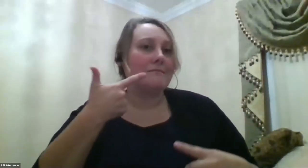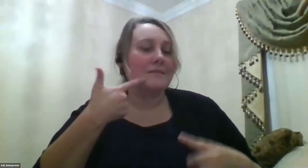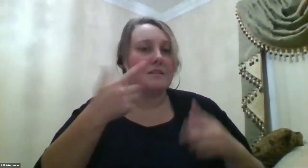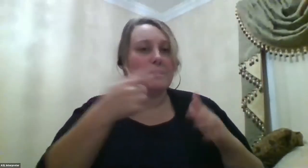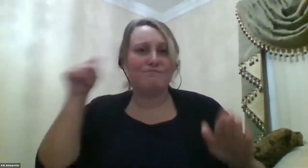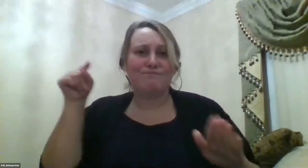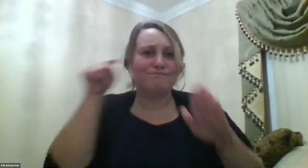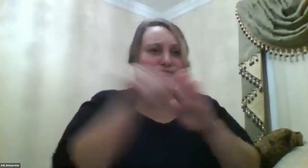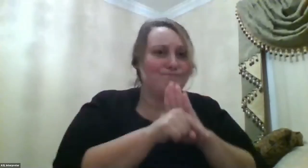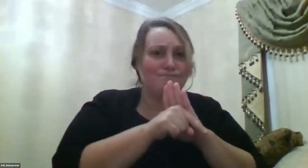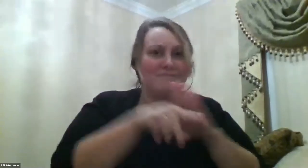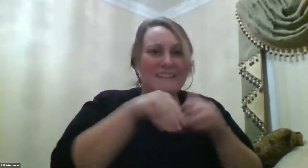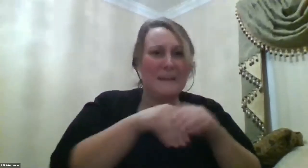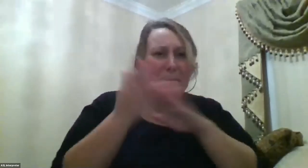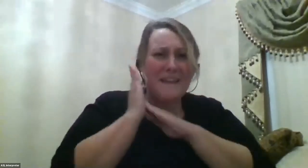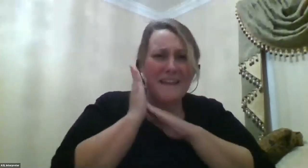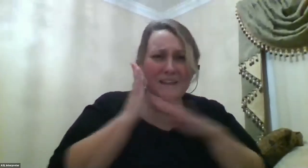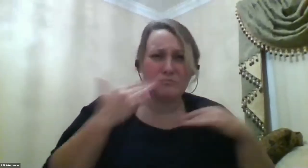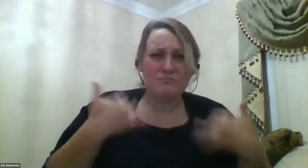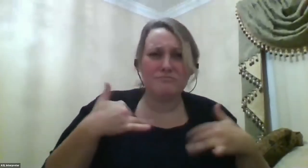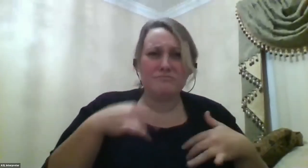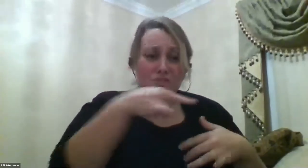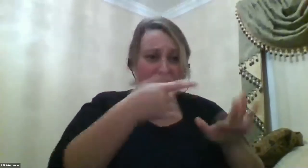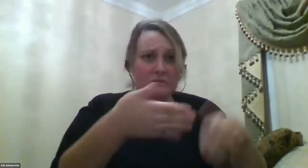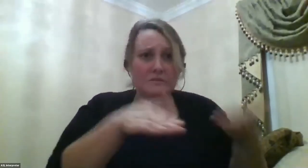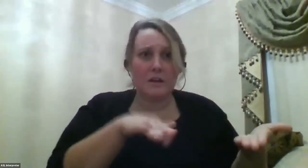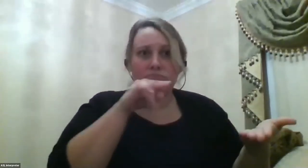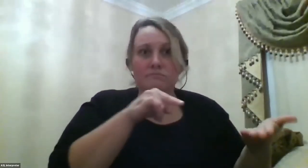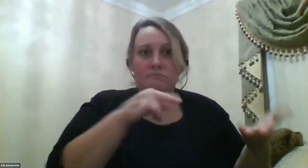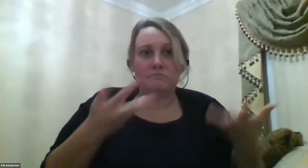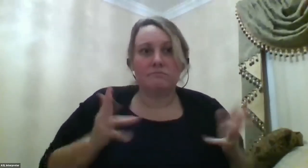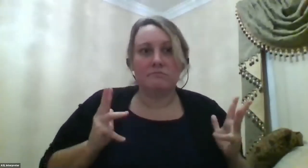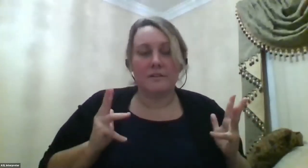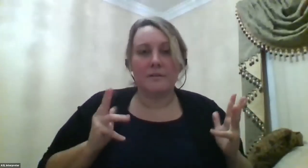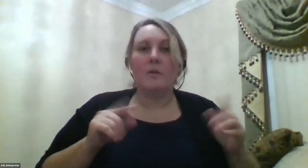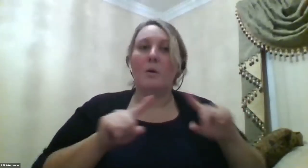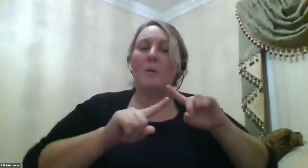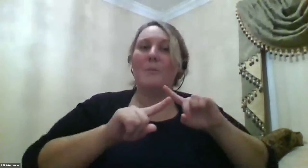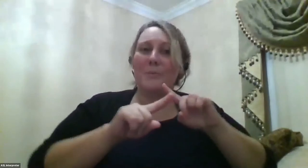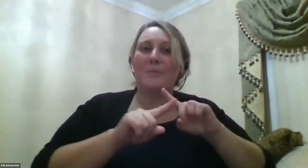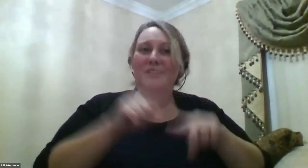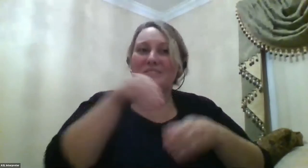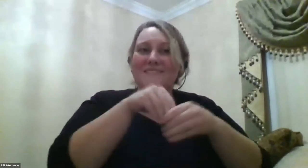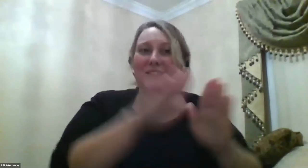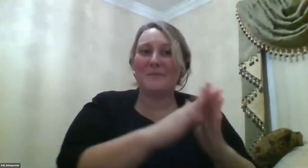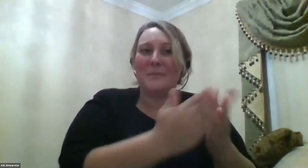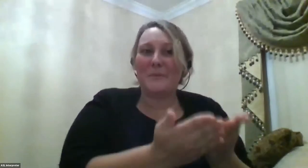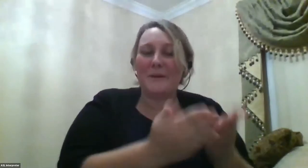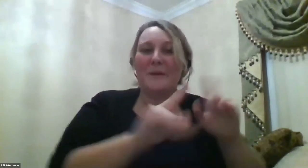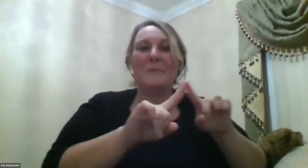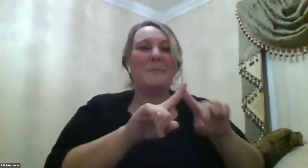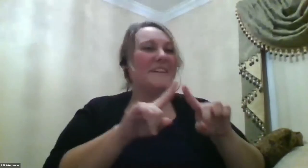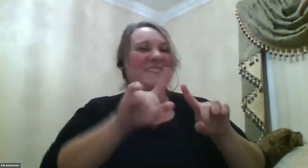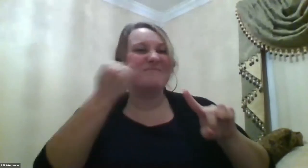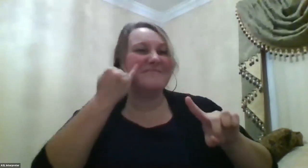the book only as a murdered character, but she's always on the front. And so this idea where you have that in the